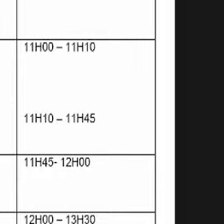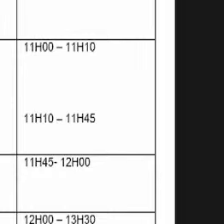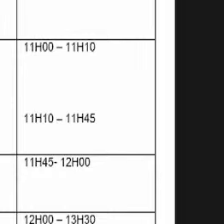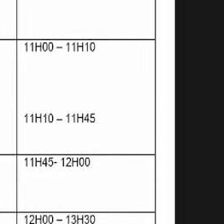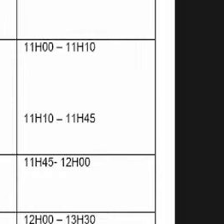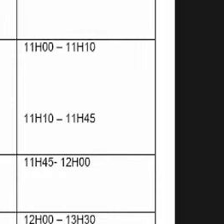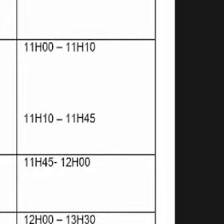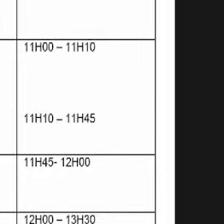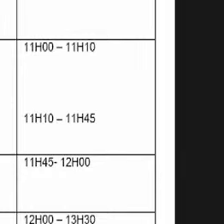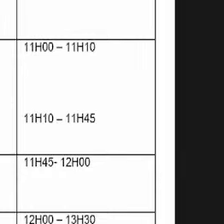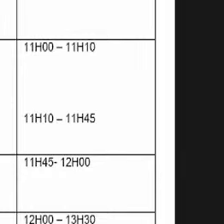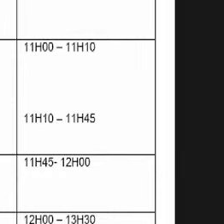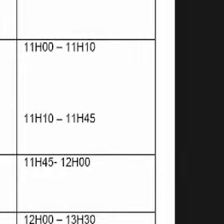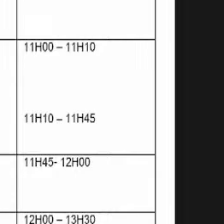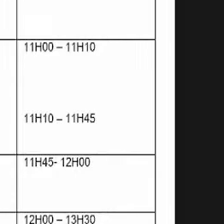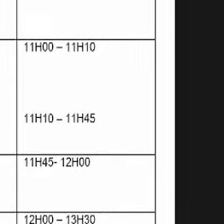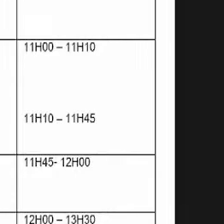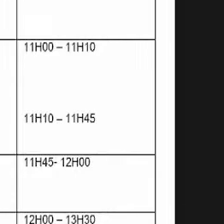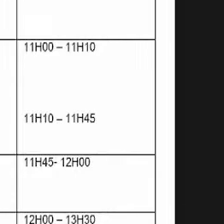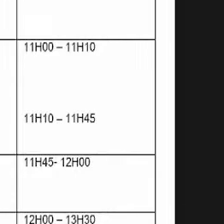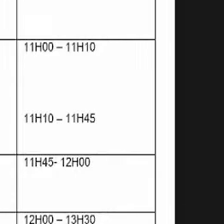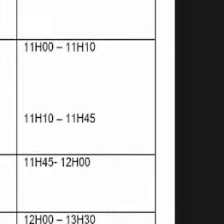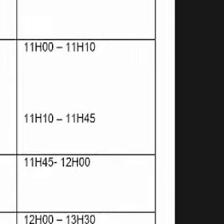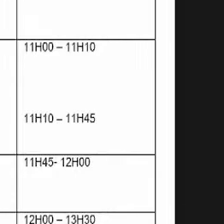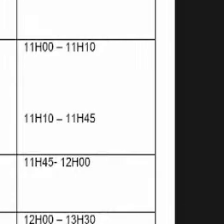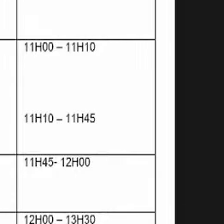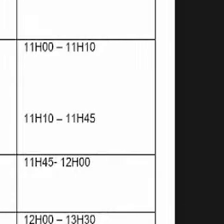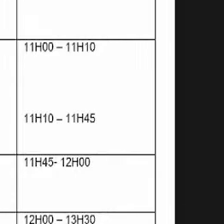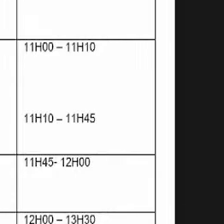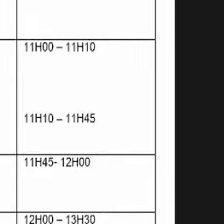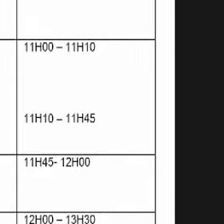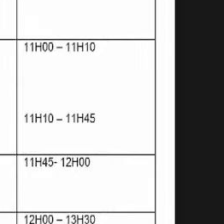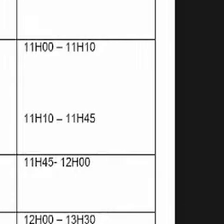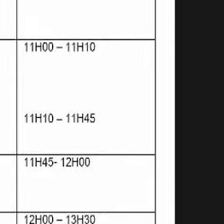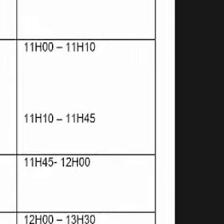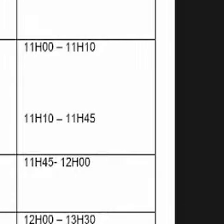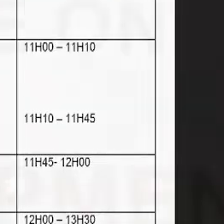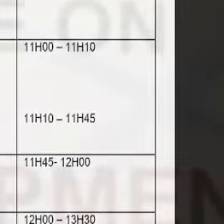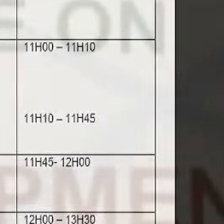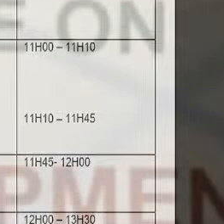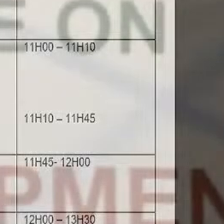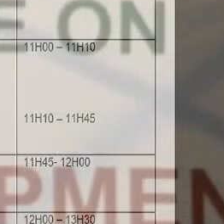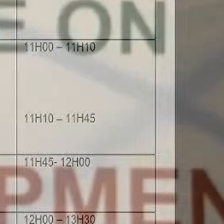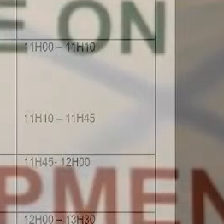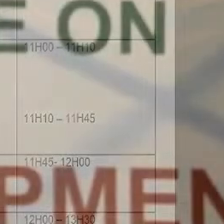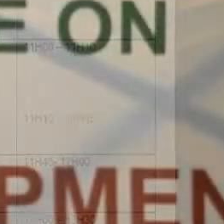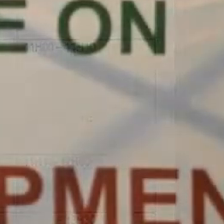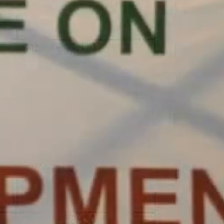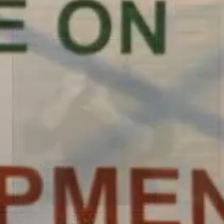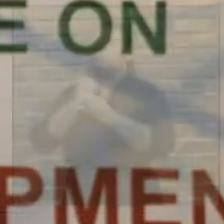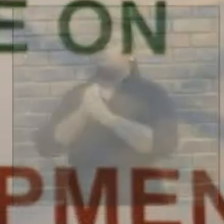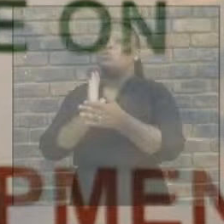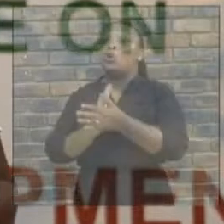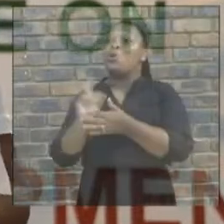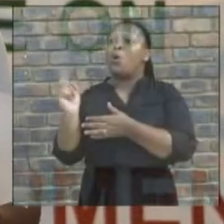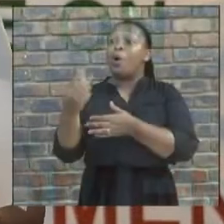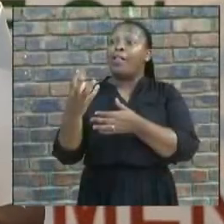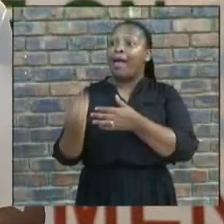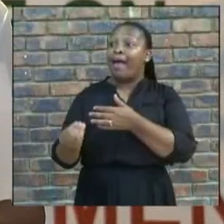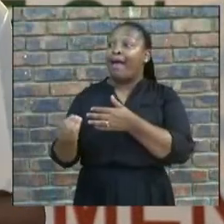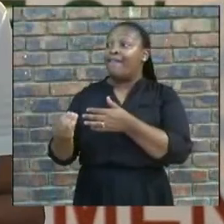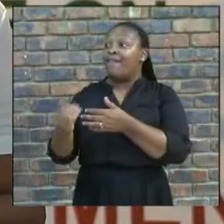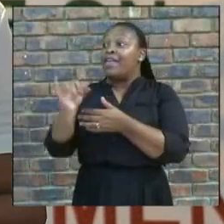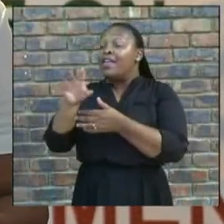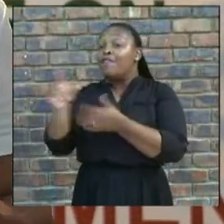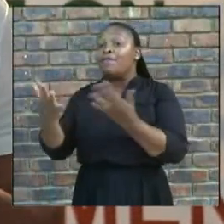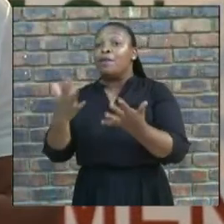traffic. So, re tswela pele ka meeting wa rona. Le filwe dintho tsa o kenya mo ditsebeng gore re utlwane ha re